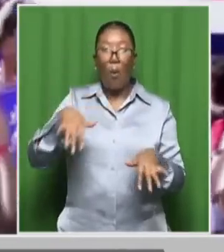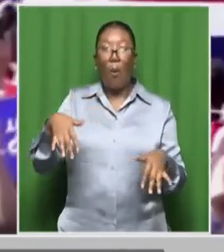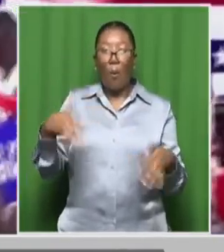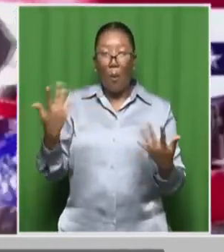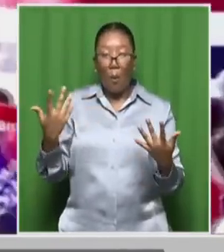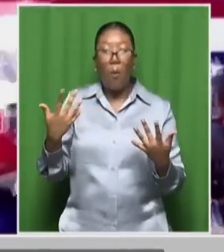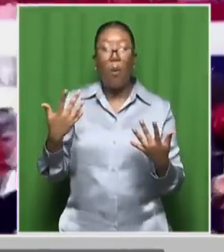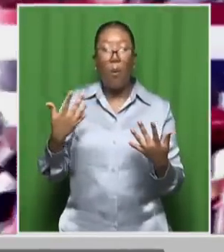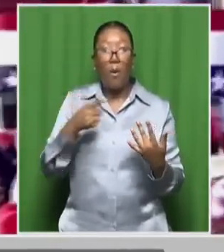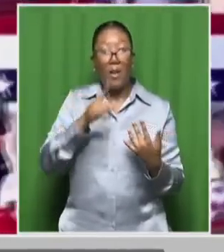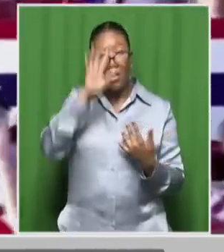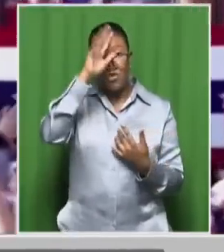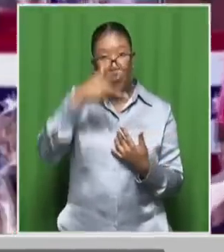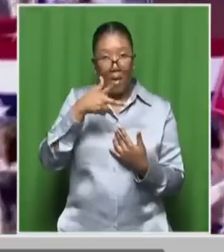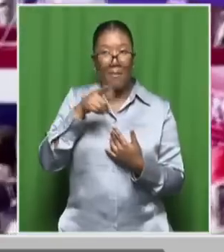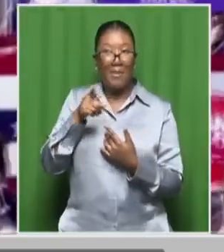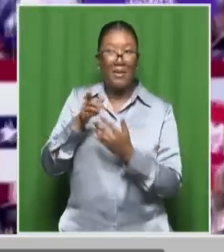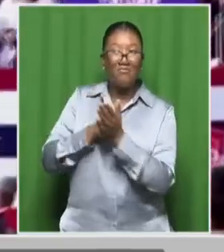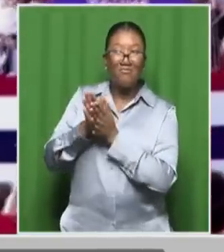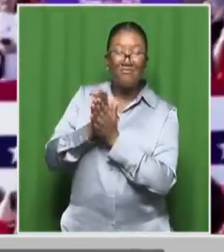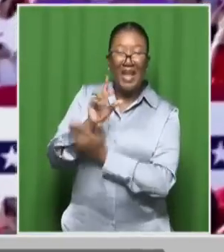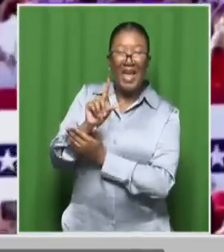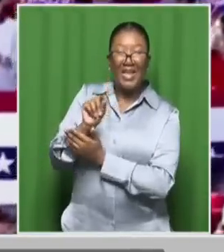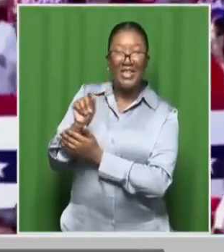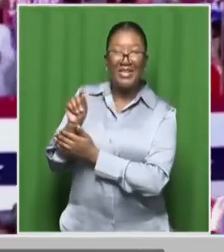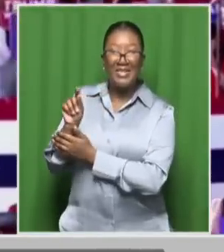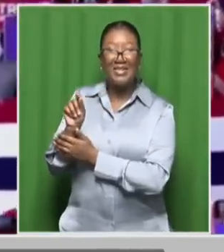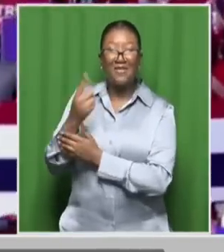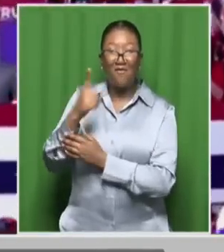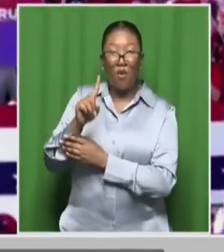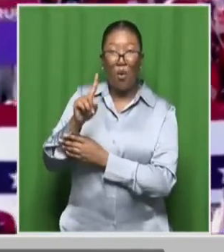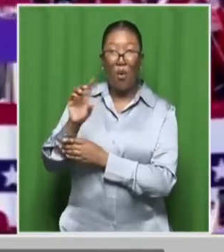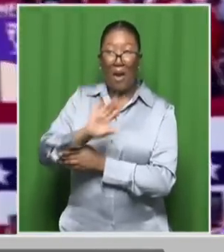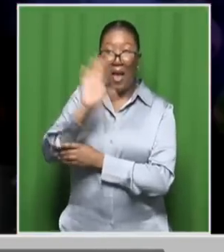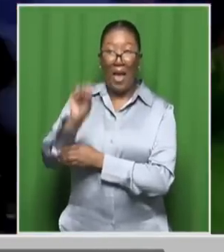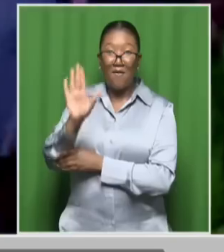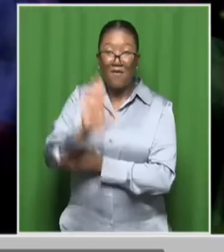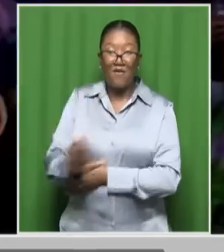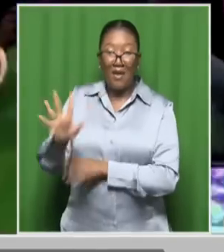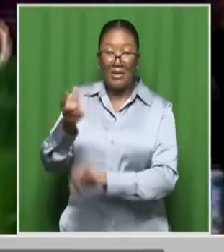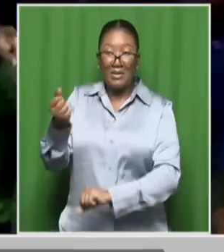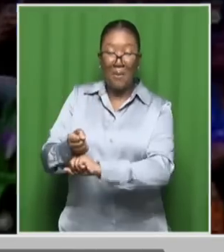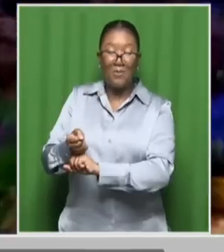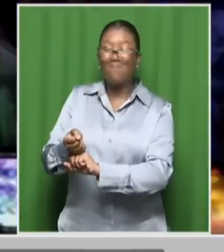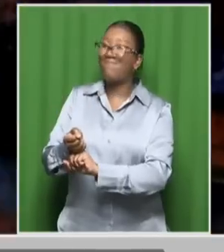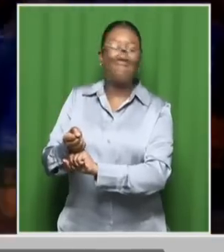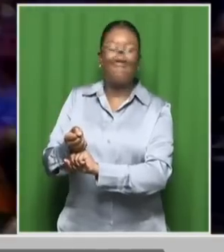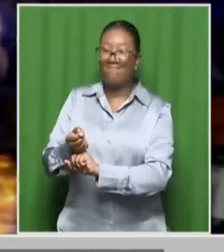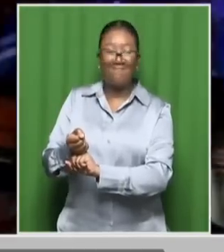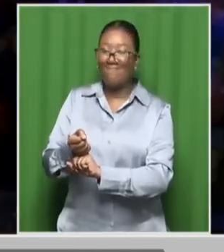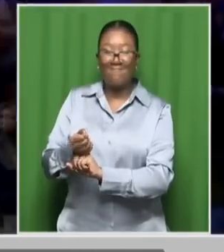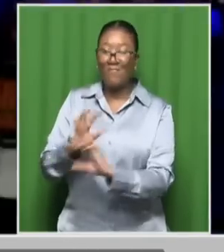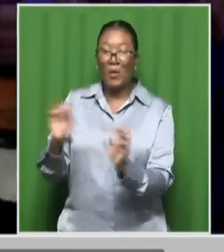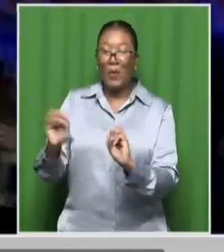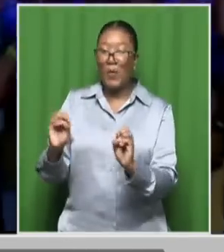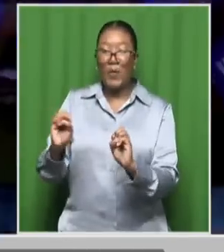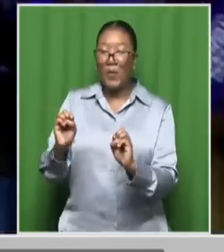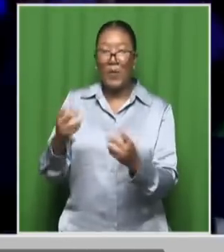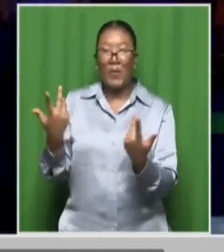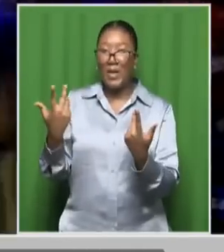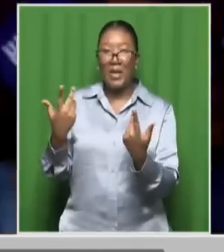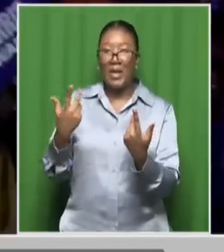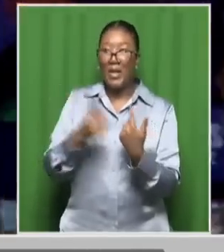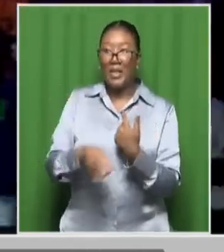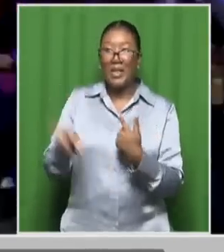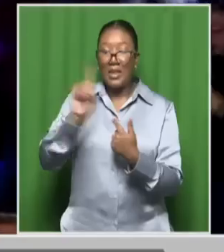the continent, but he has never done anything that was negative in terms of practical pulling out or stopping